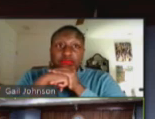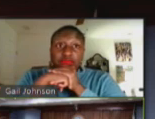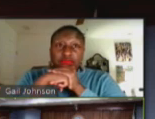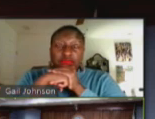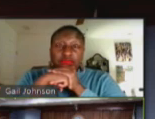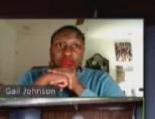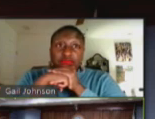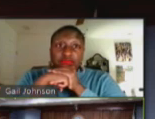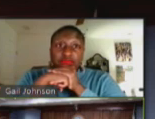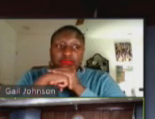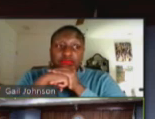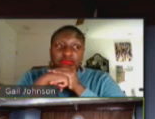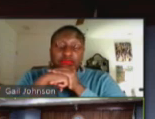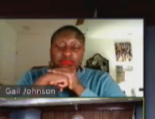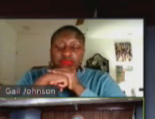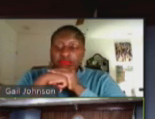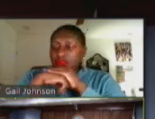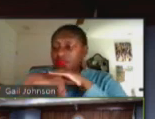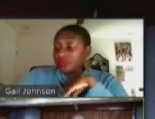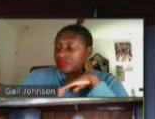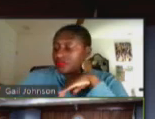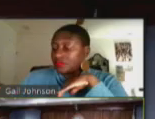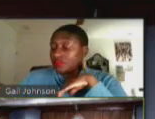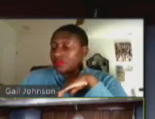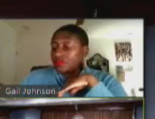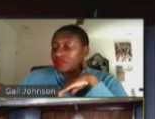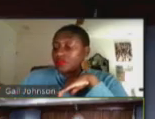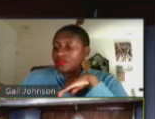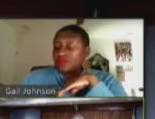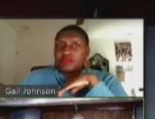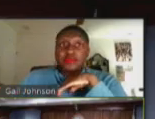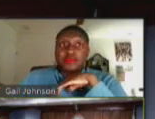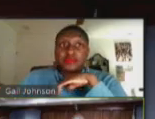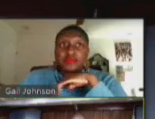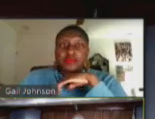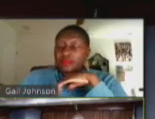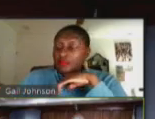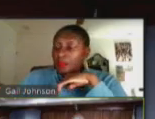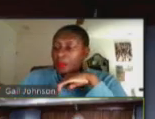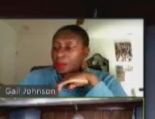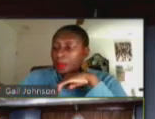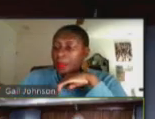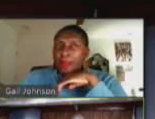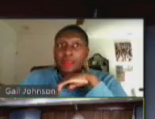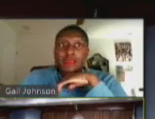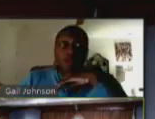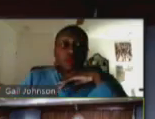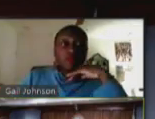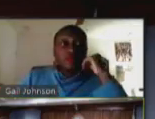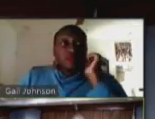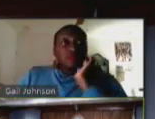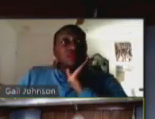whether we believe that it meets the standards of the comprehensive plan and the surrounding uses, not on the type